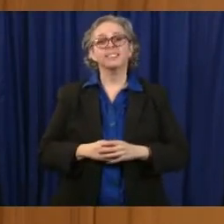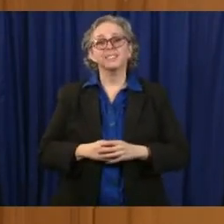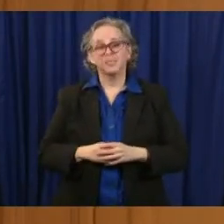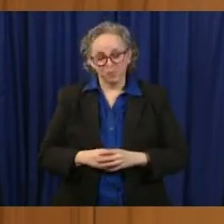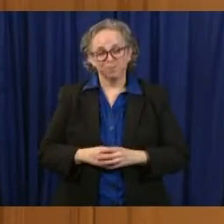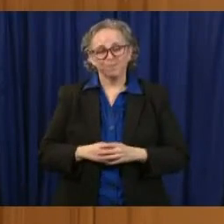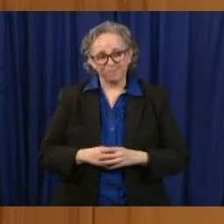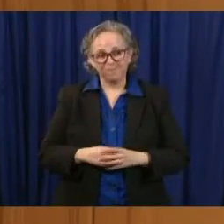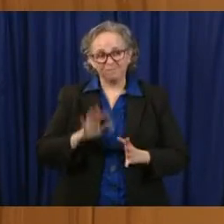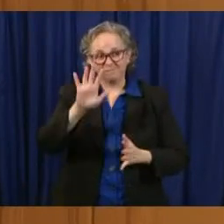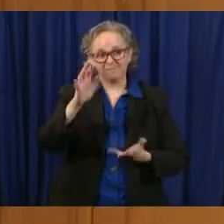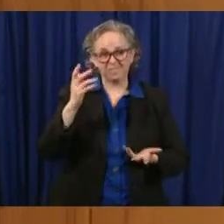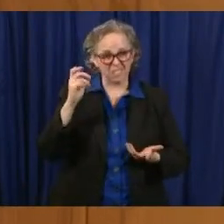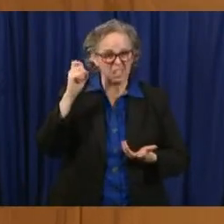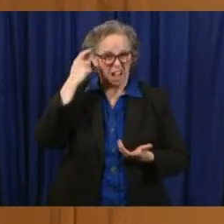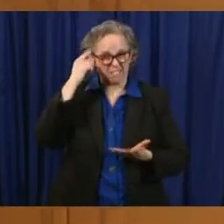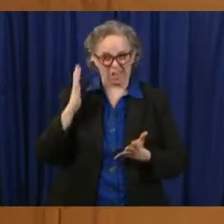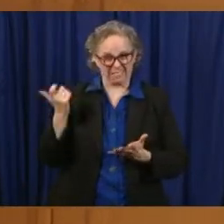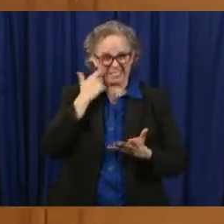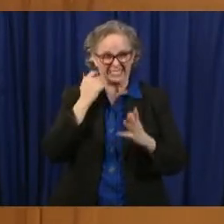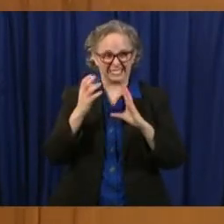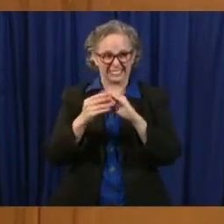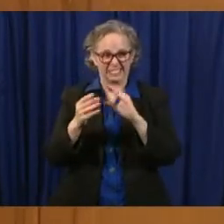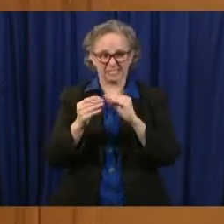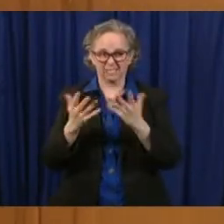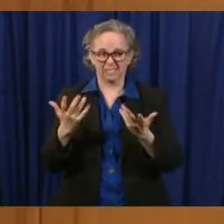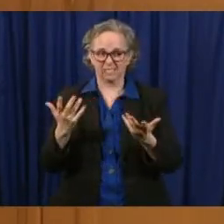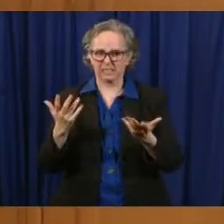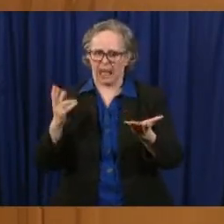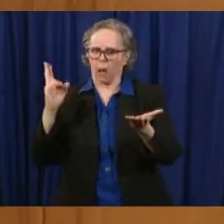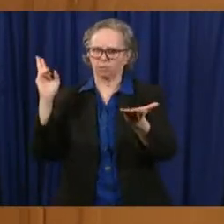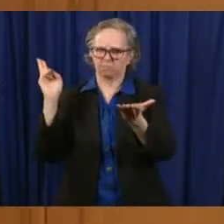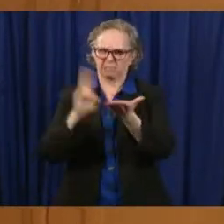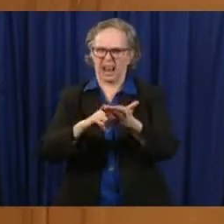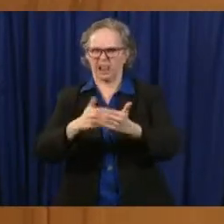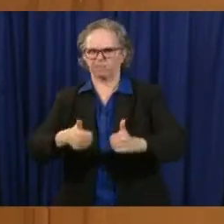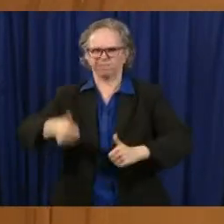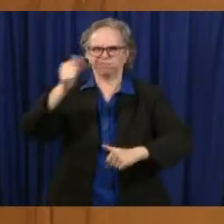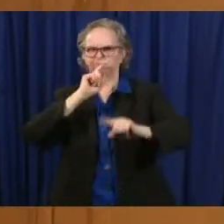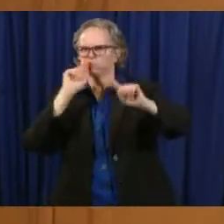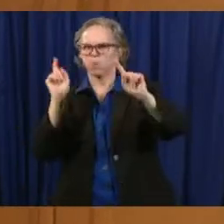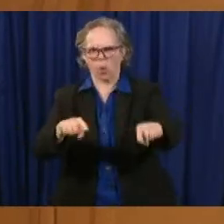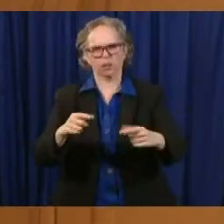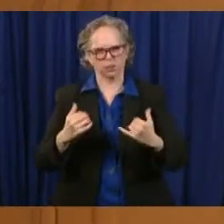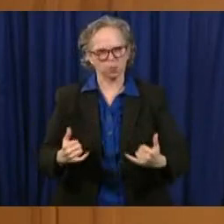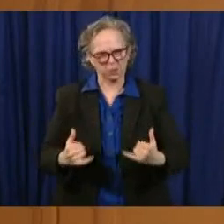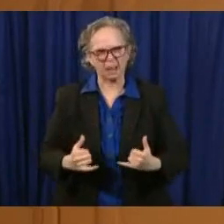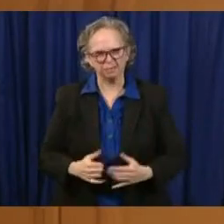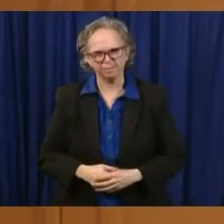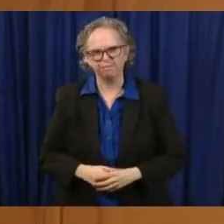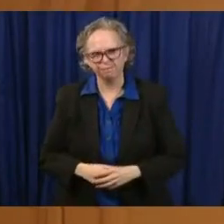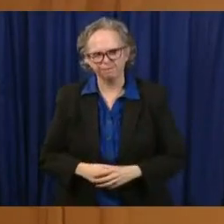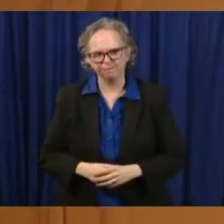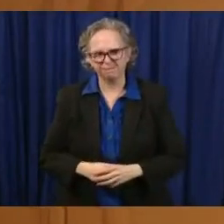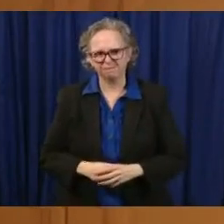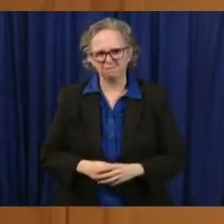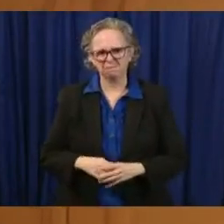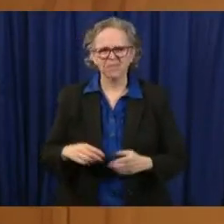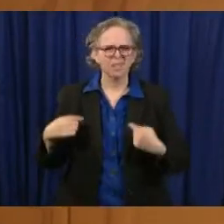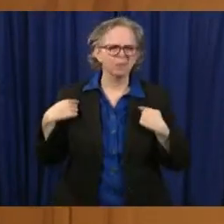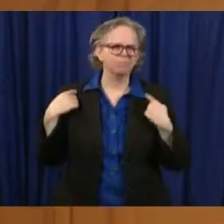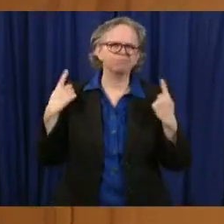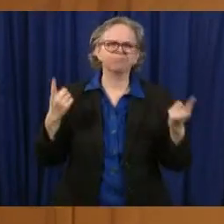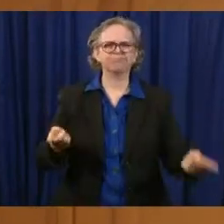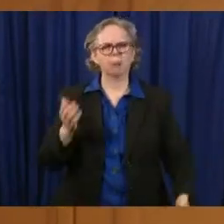DeWine said, we are doing an order today. I think it's very, very important. We've known all along that